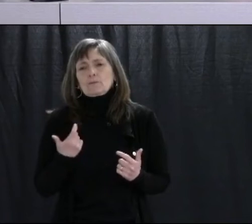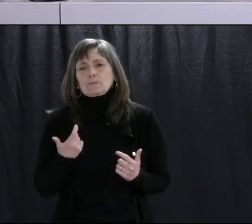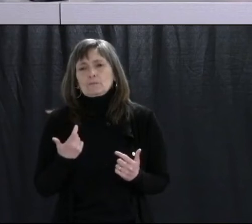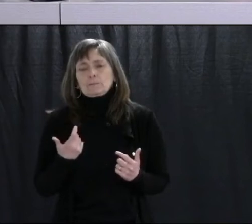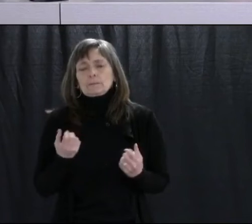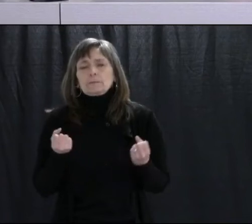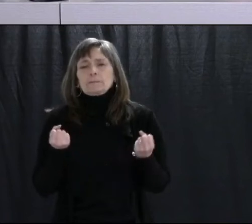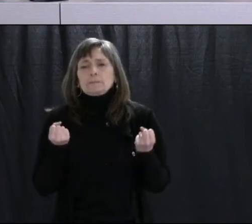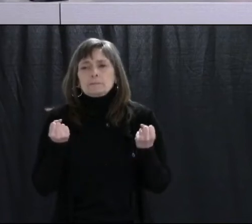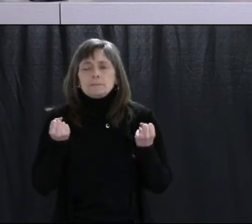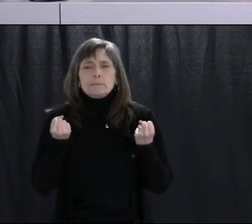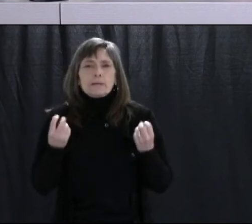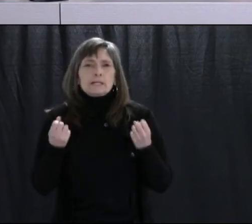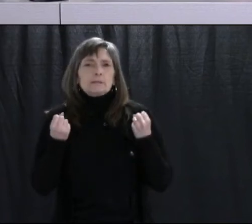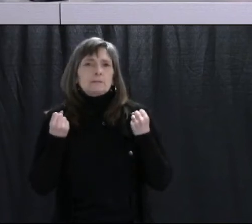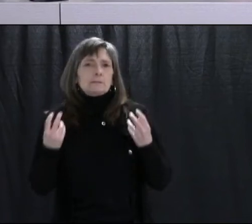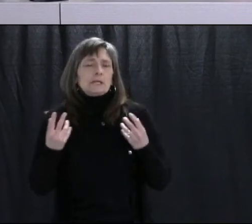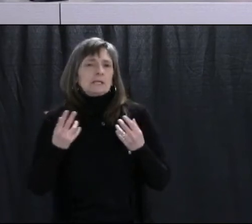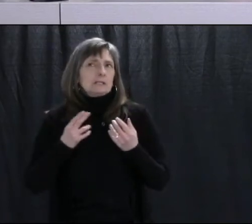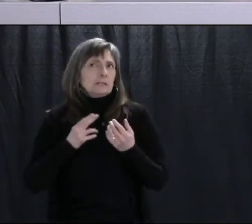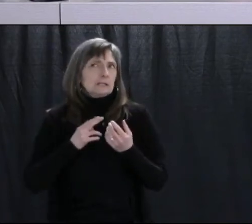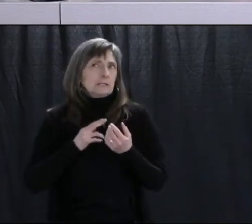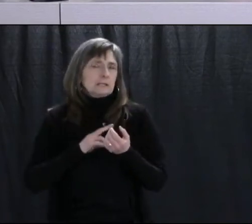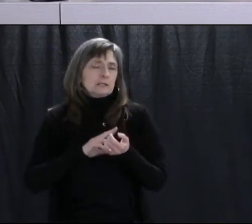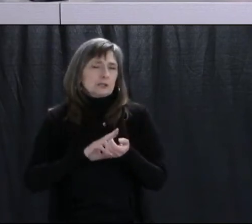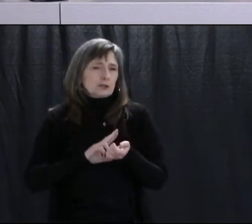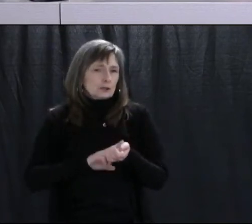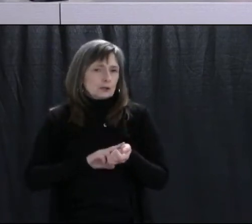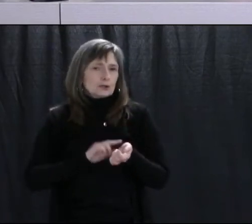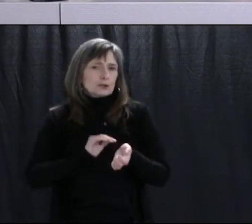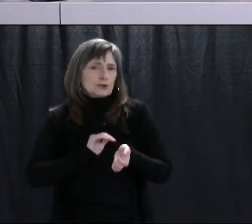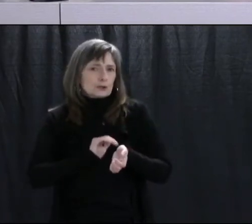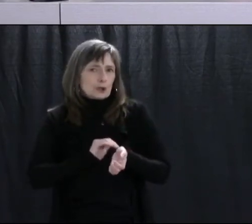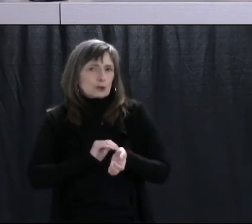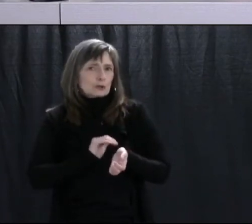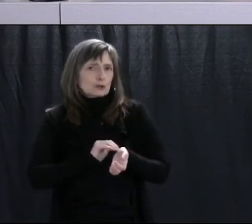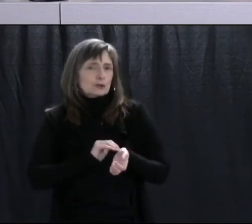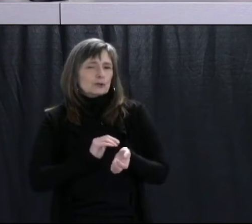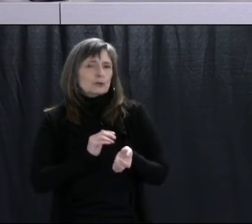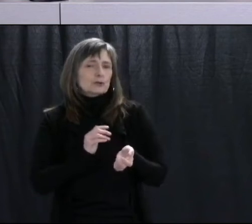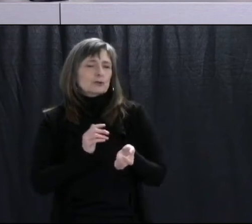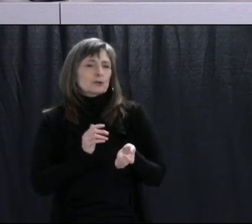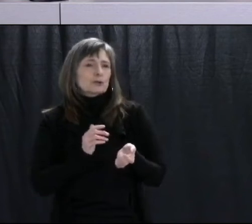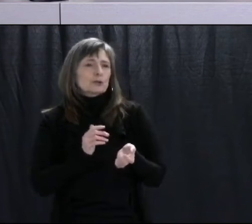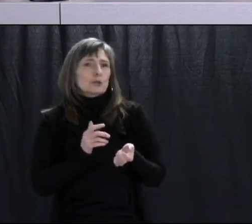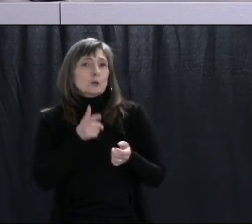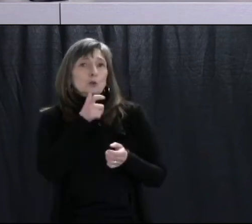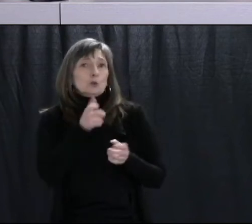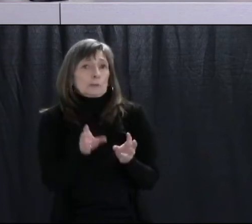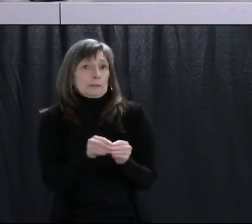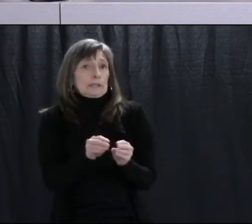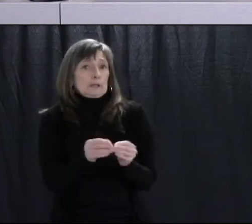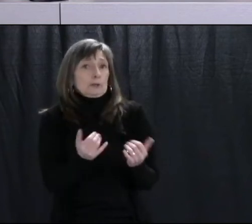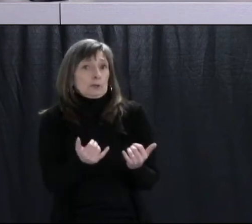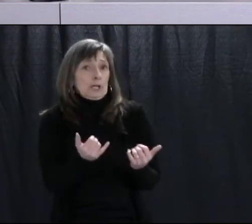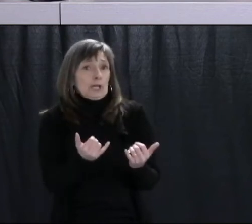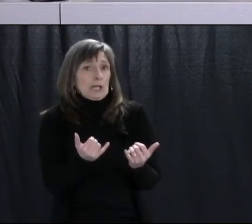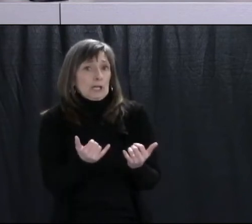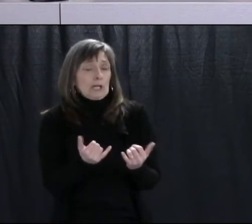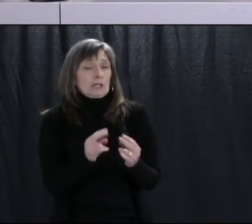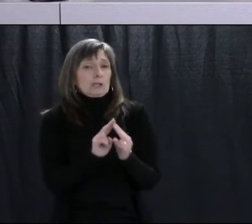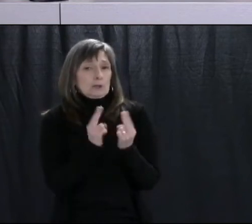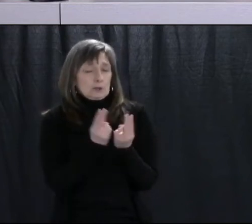workers, including nurses. I understand that the unions have been in consultations as recently as today on how to handle